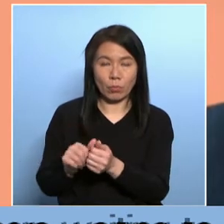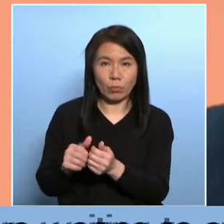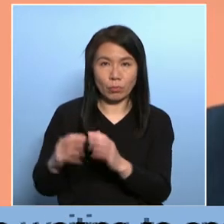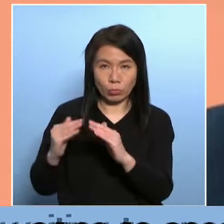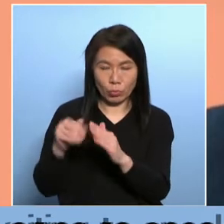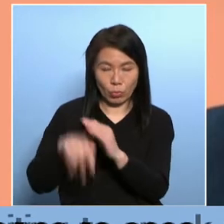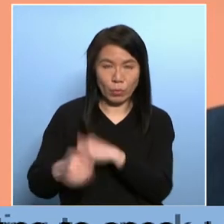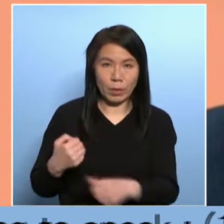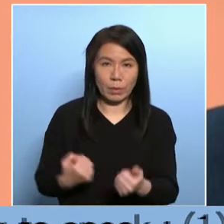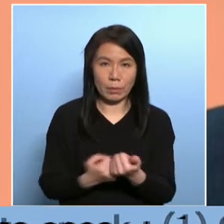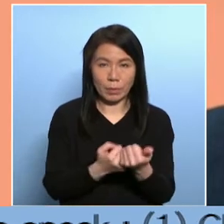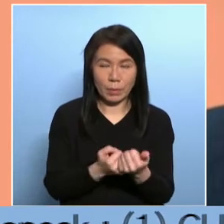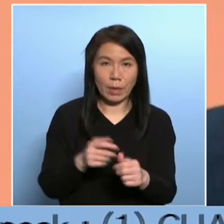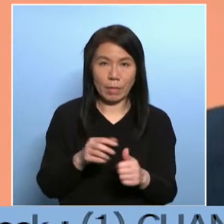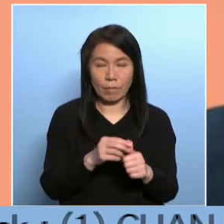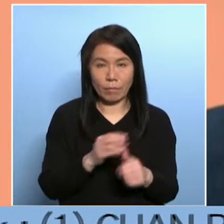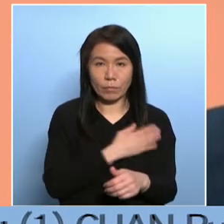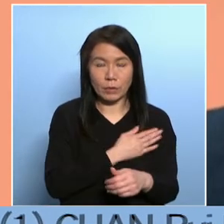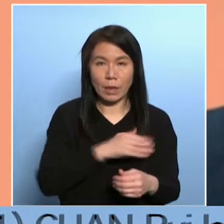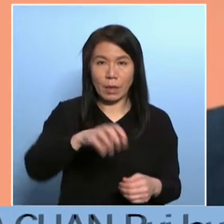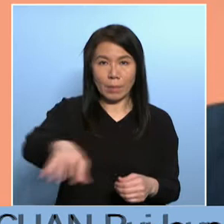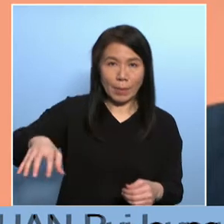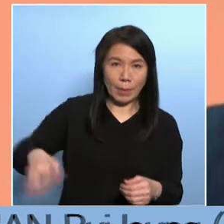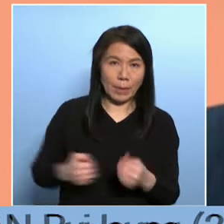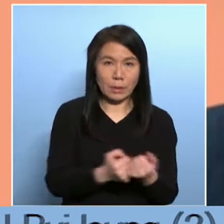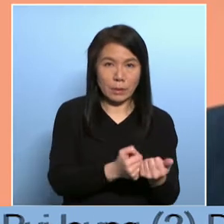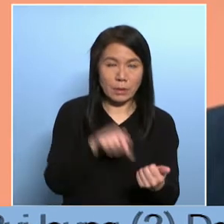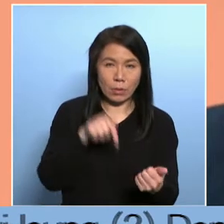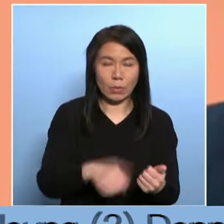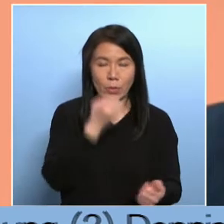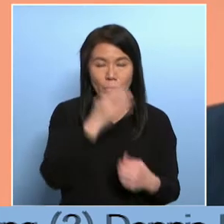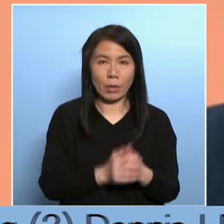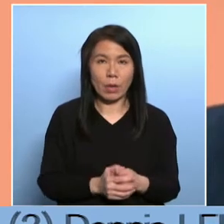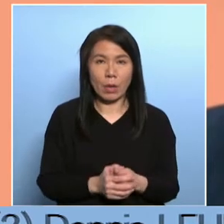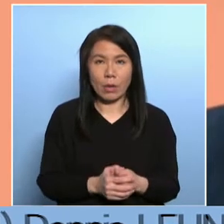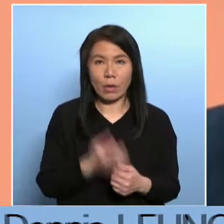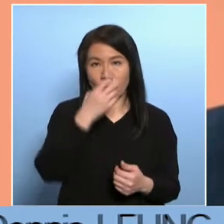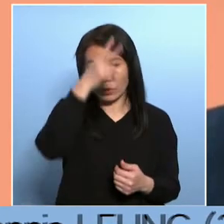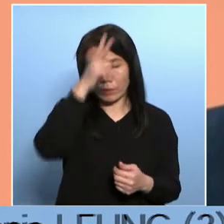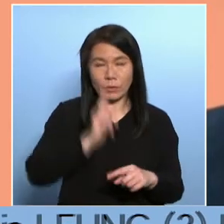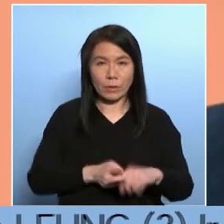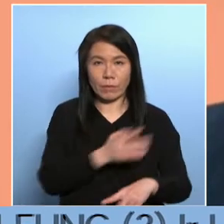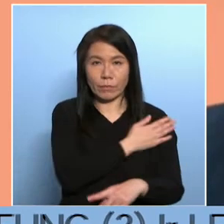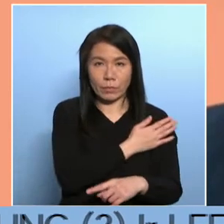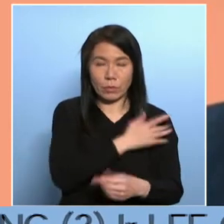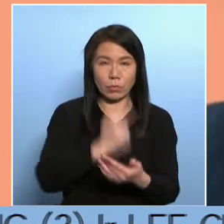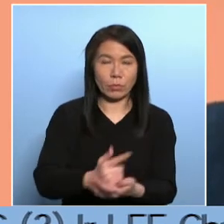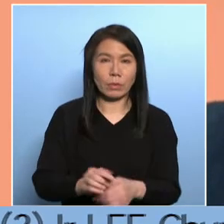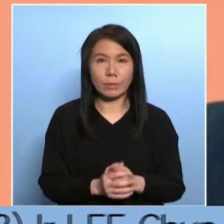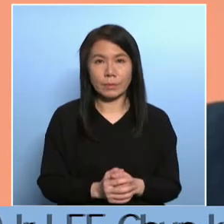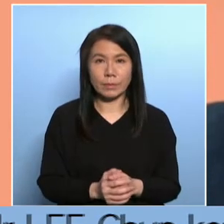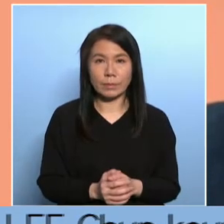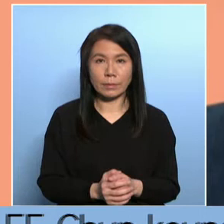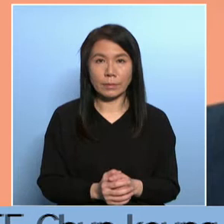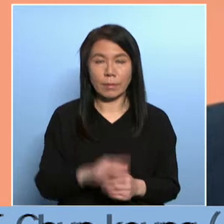blueprint. Now, with the support of the central authorities and the various mainland